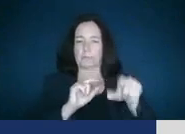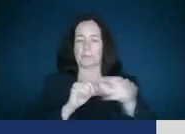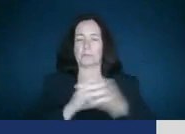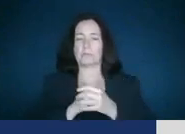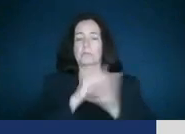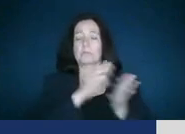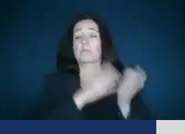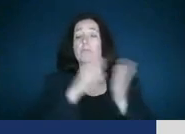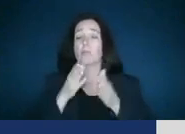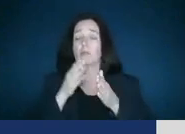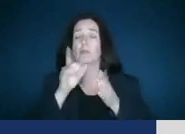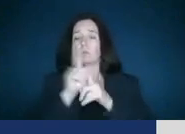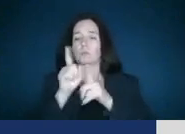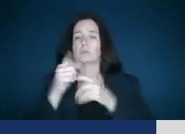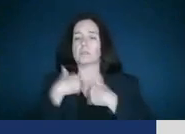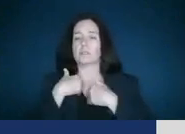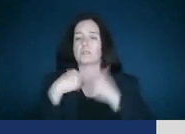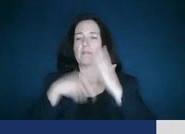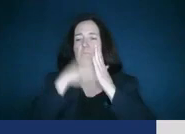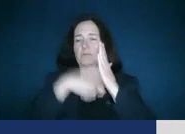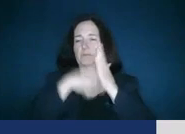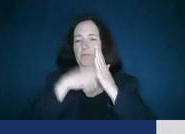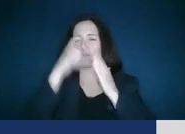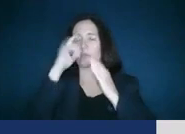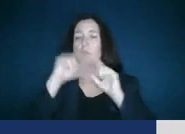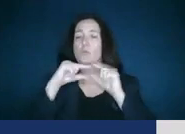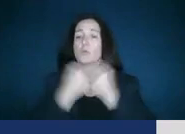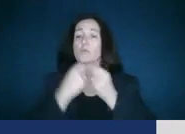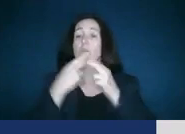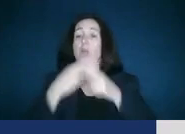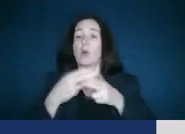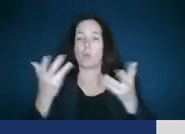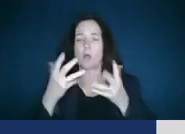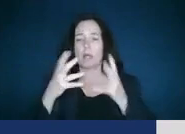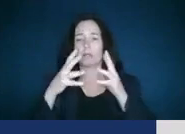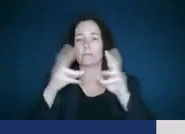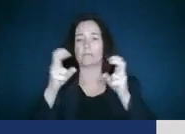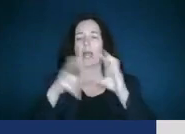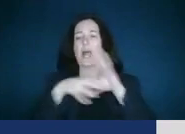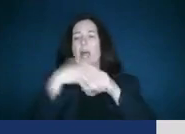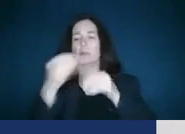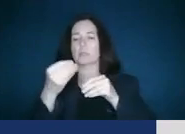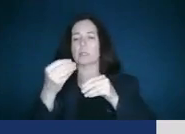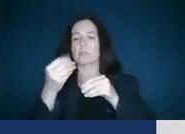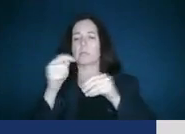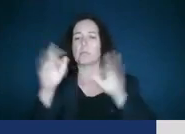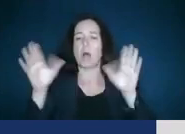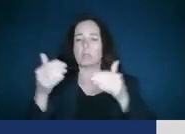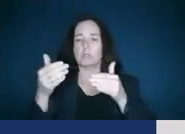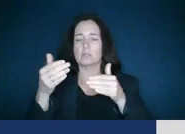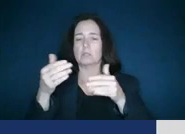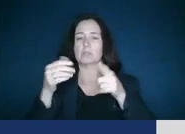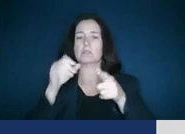Also on this page is a flyer for the group Outside the Box. Outside the Box is a social